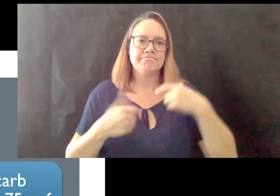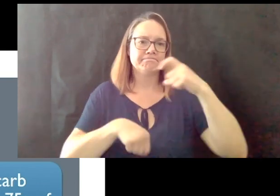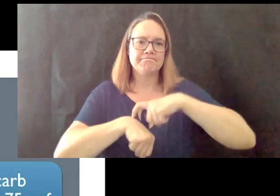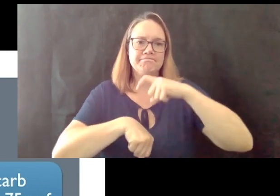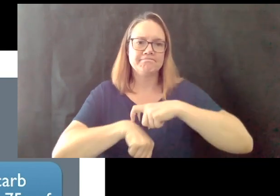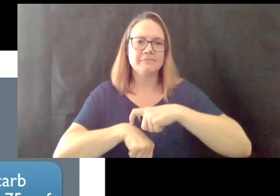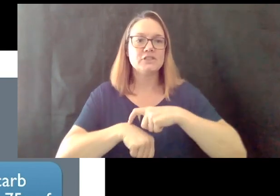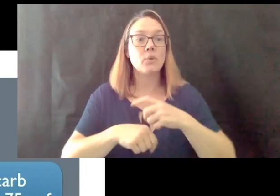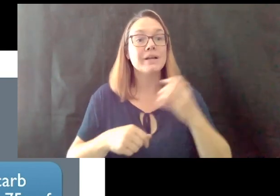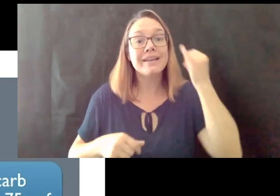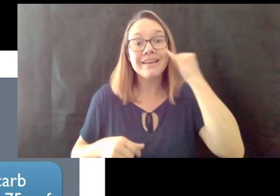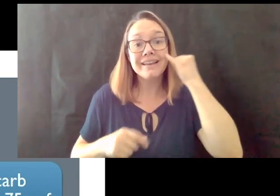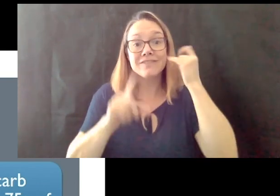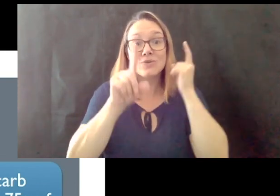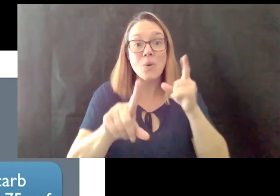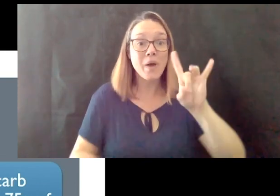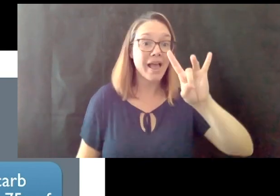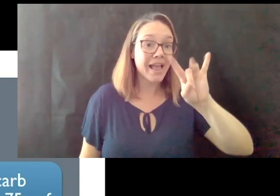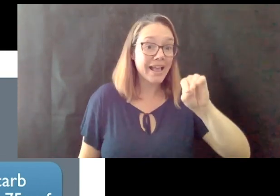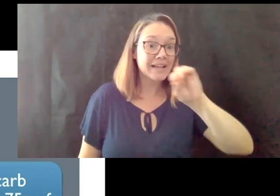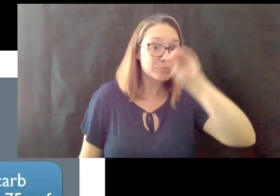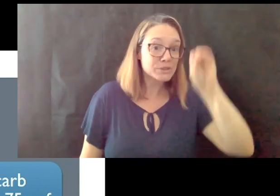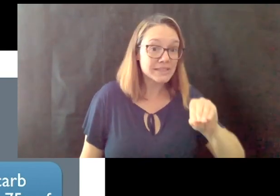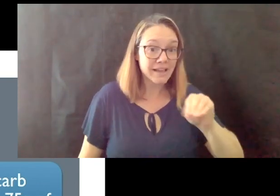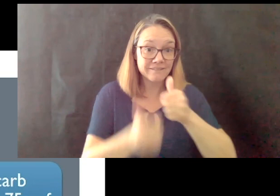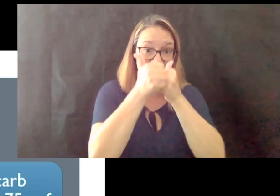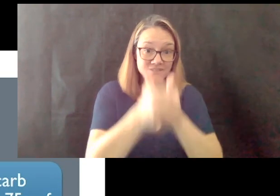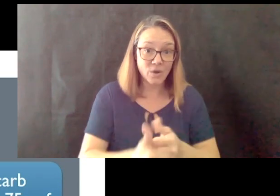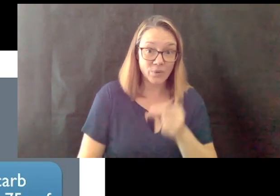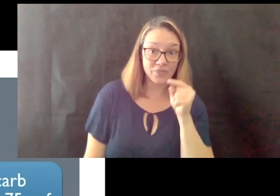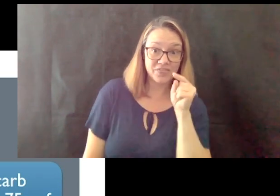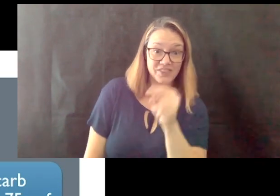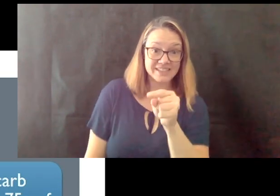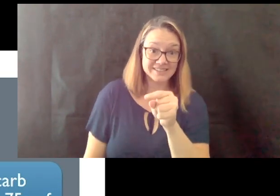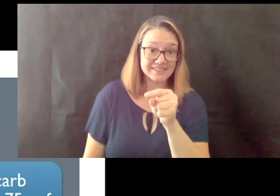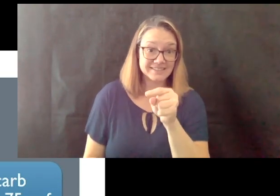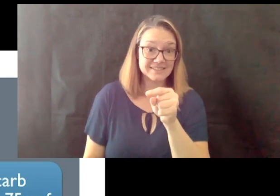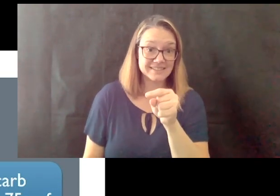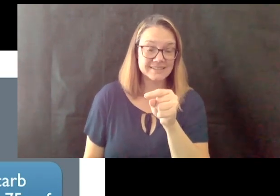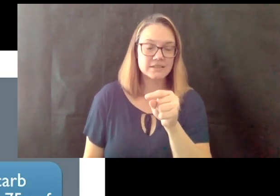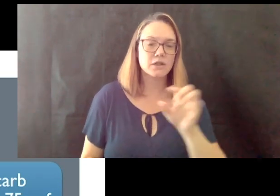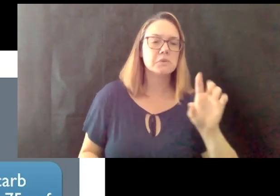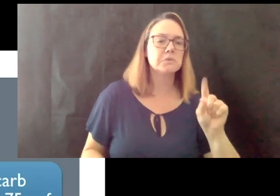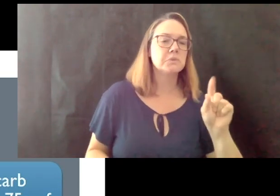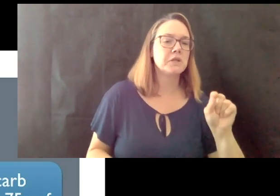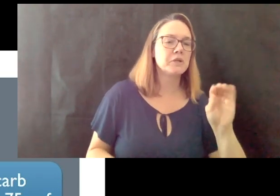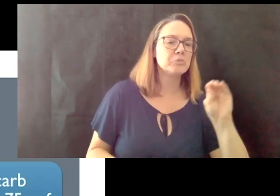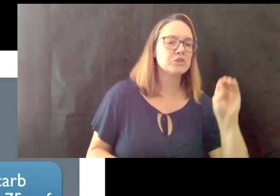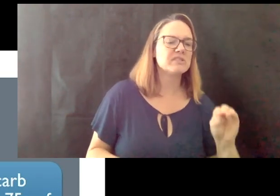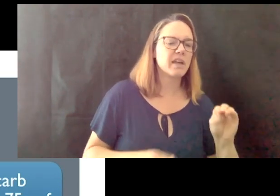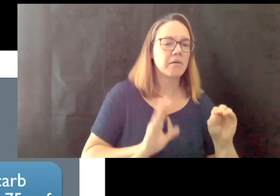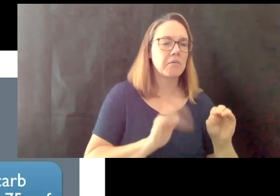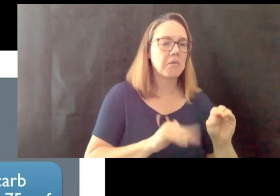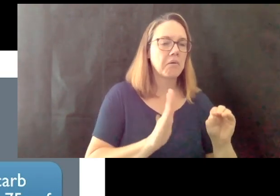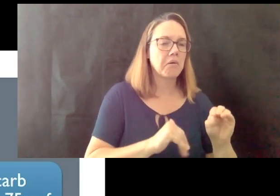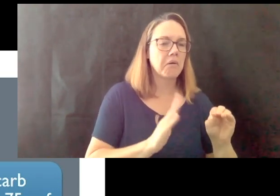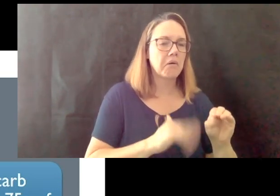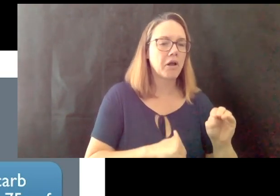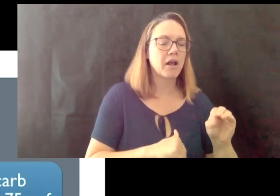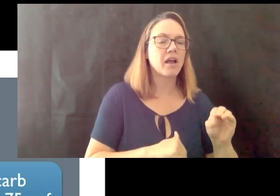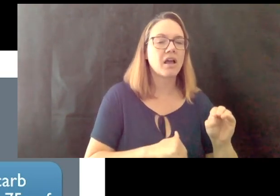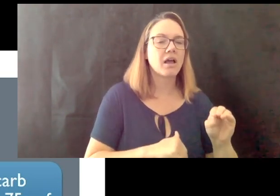so, you know, I usually aim for an 80%. Let's try and adhere to what this diet should be, and the other 20% of the time